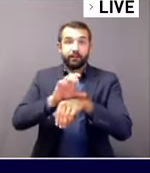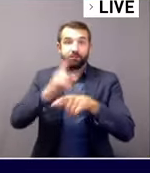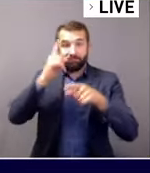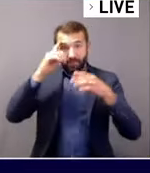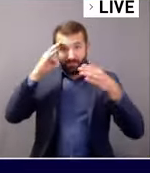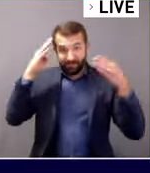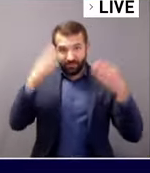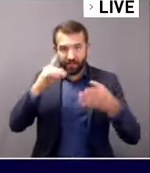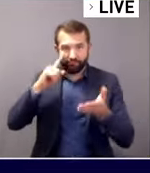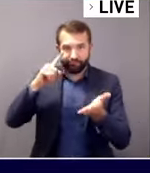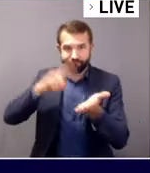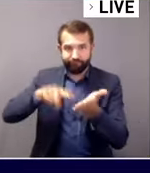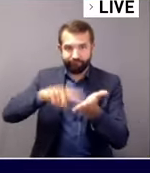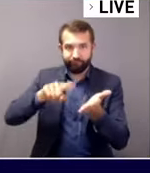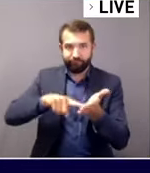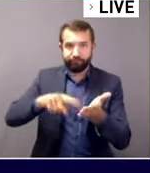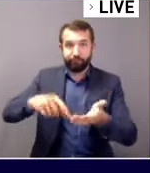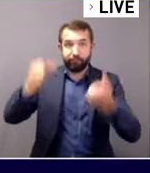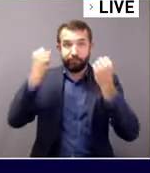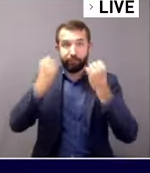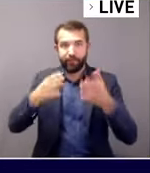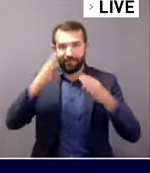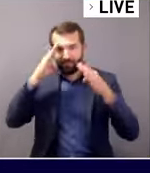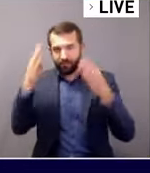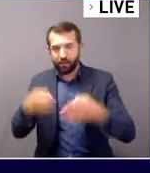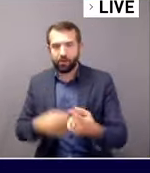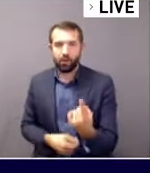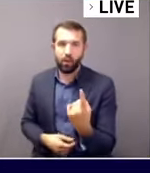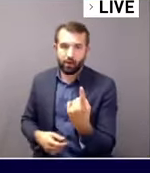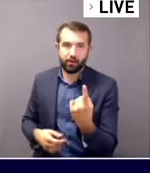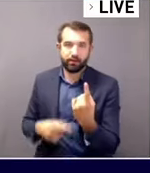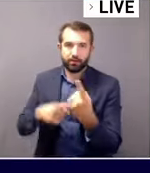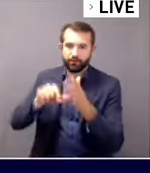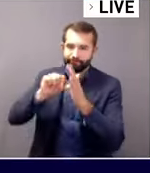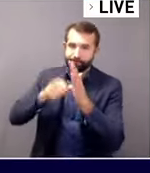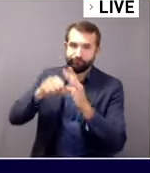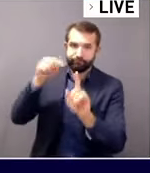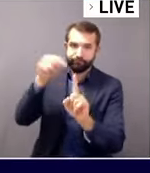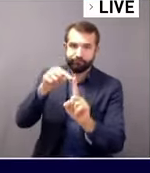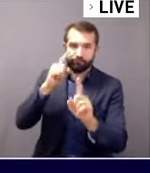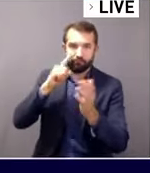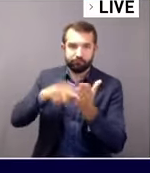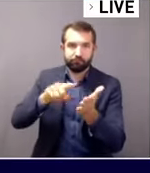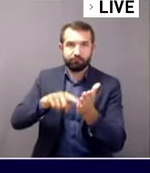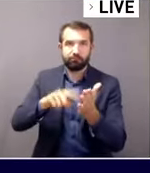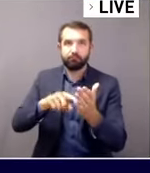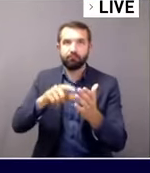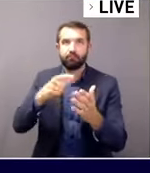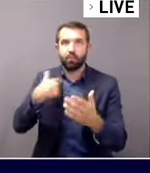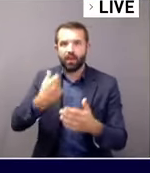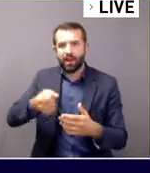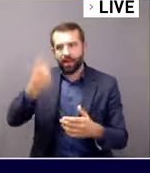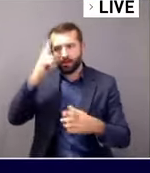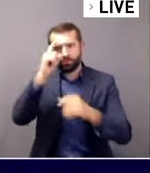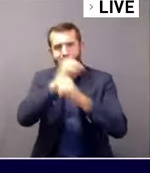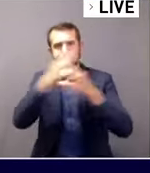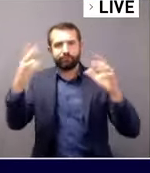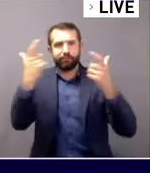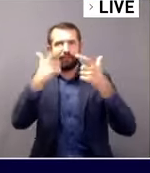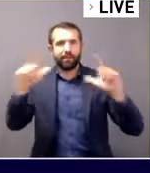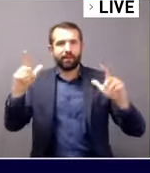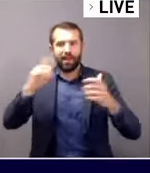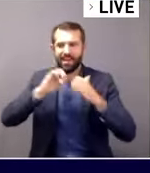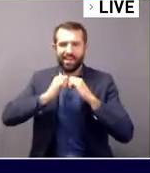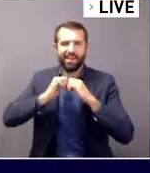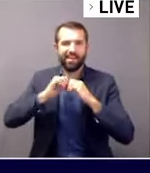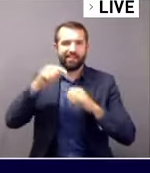many foci, but one of them, of course, is to try to get a better understanding of how COVID could have been introduced into